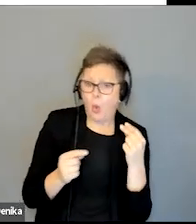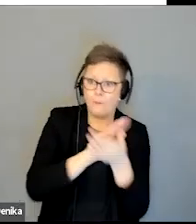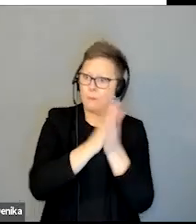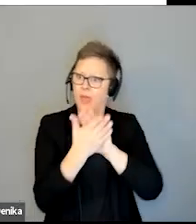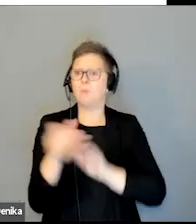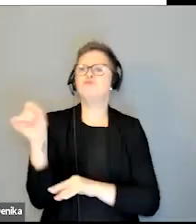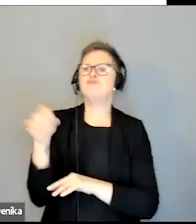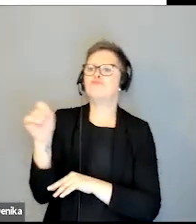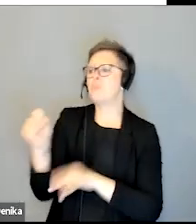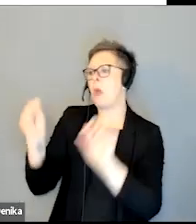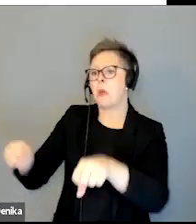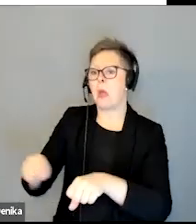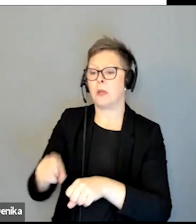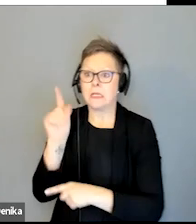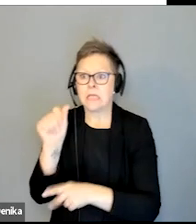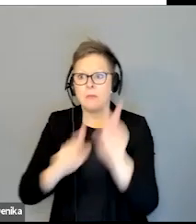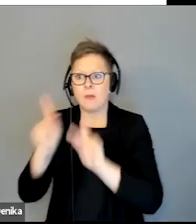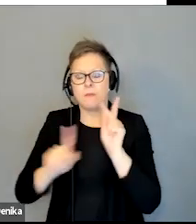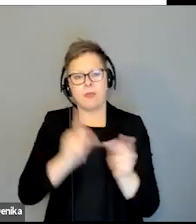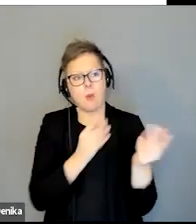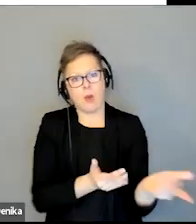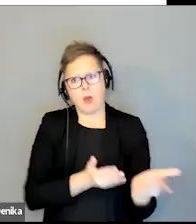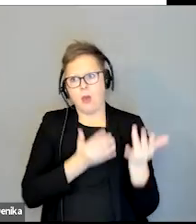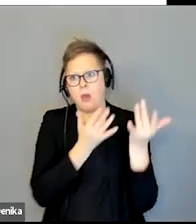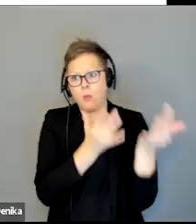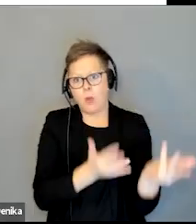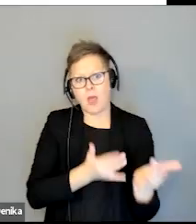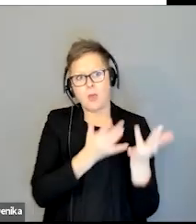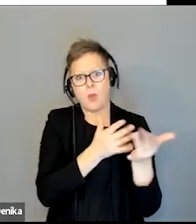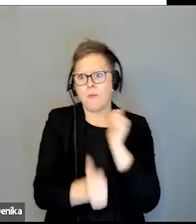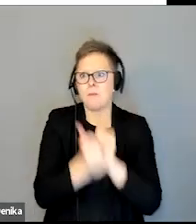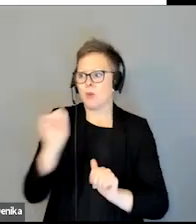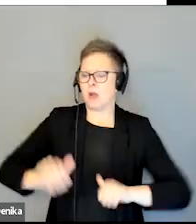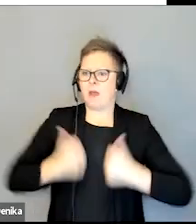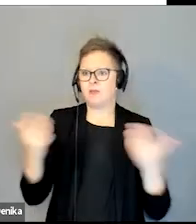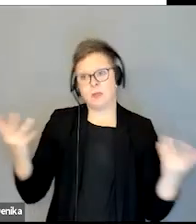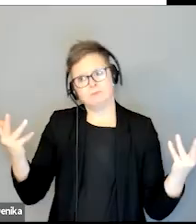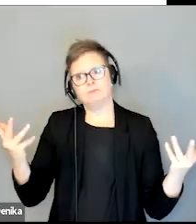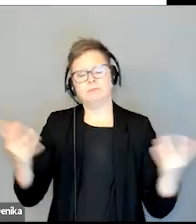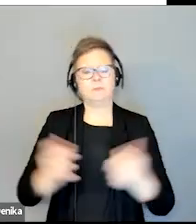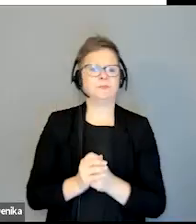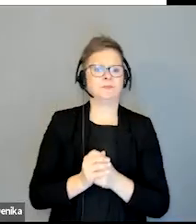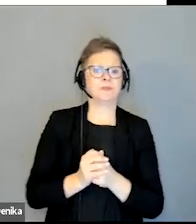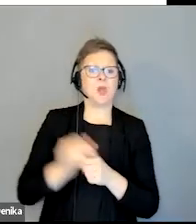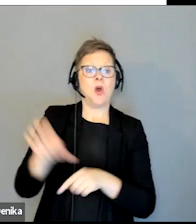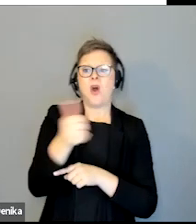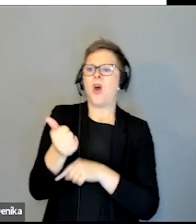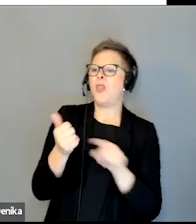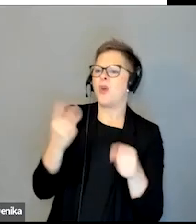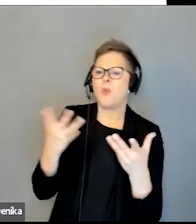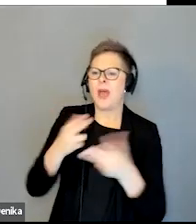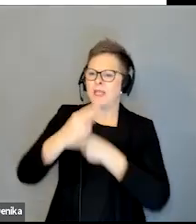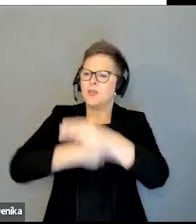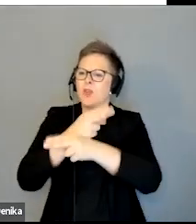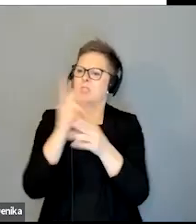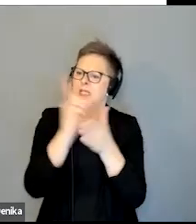sentiment disabled people have been waiting to hear most of their lives, end quote. 4 studies focused on the future of universal